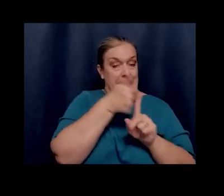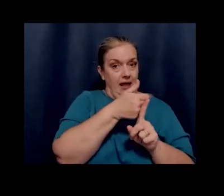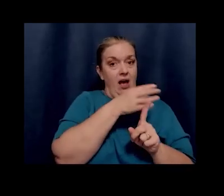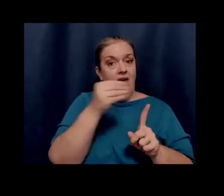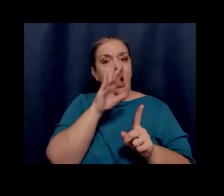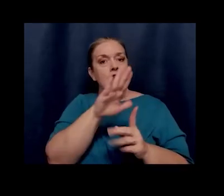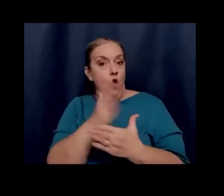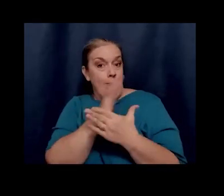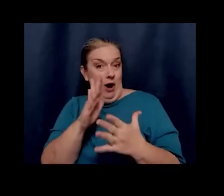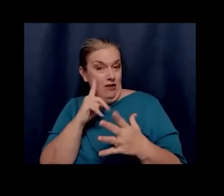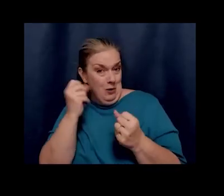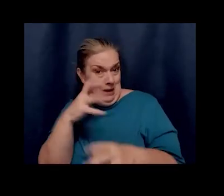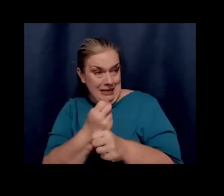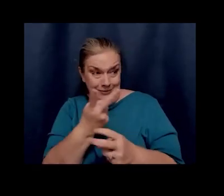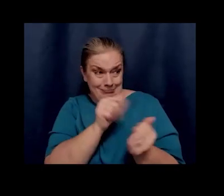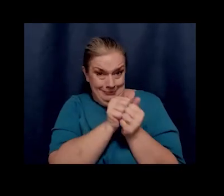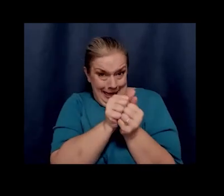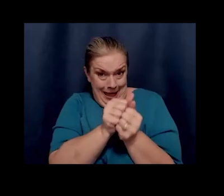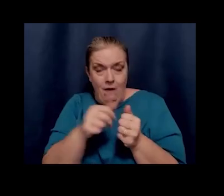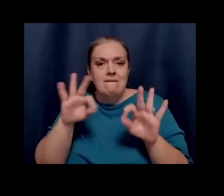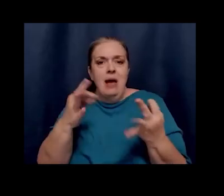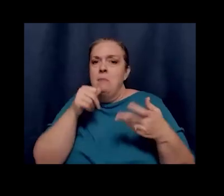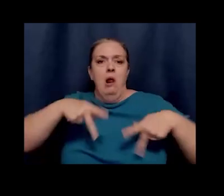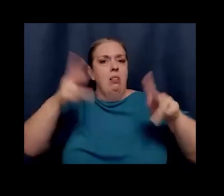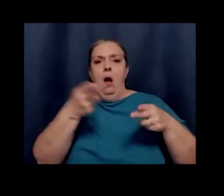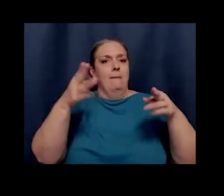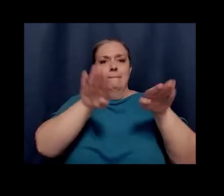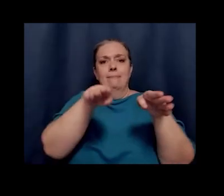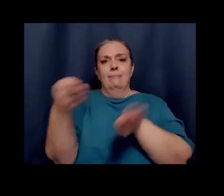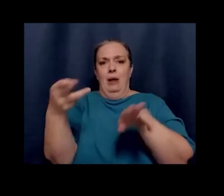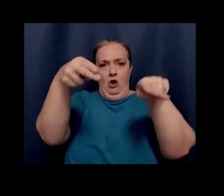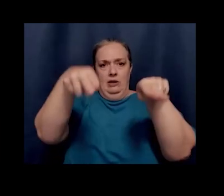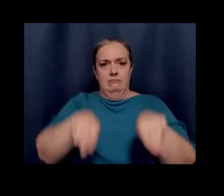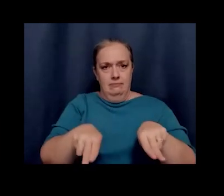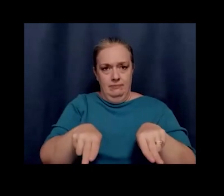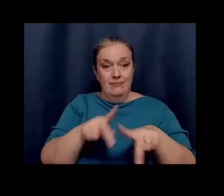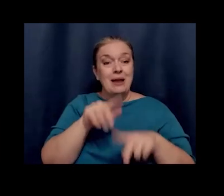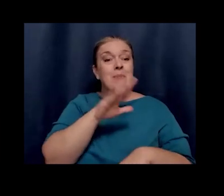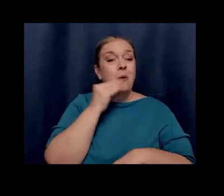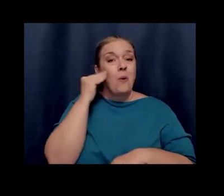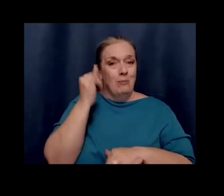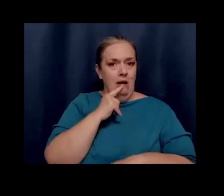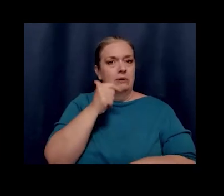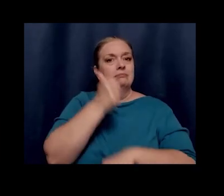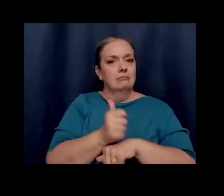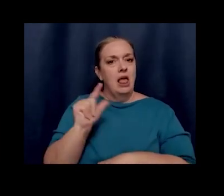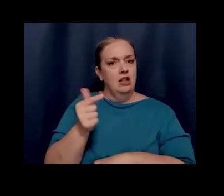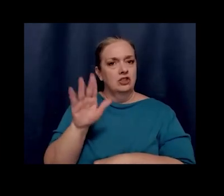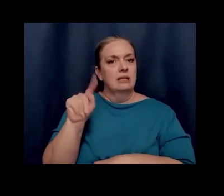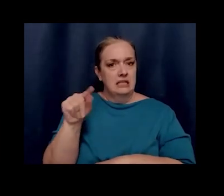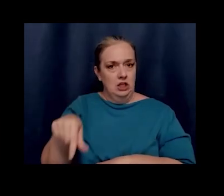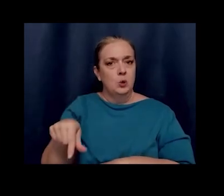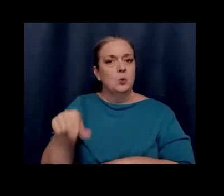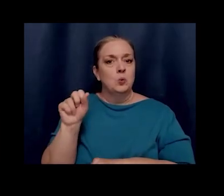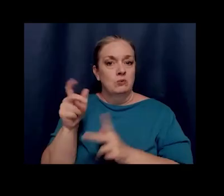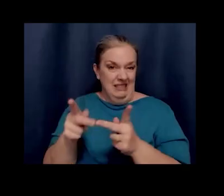other. Yet today, her former home is now a nationally designated LGBTQ site. And by the way, there are less than